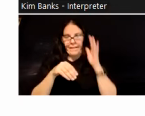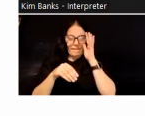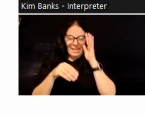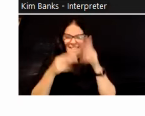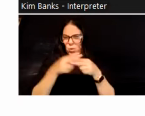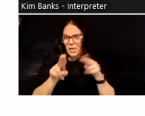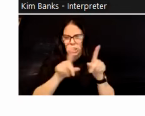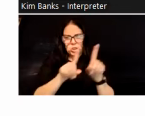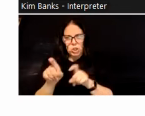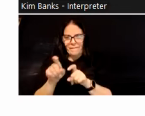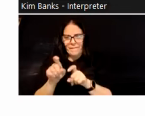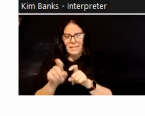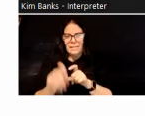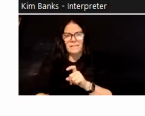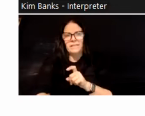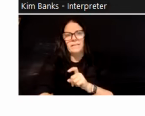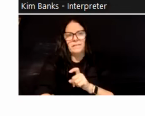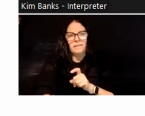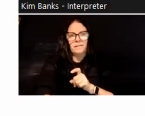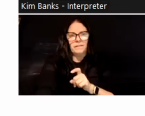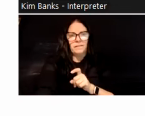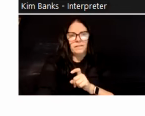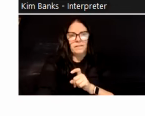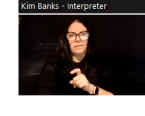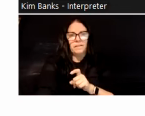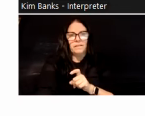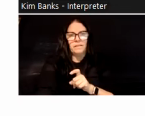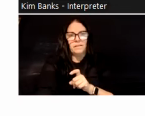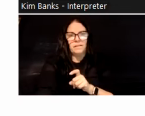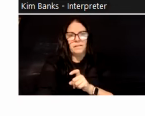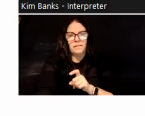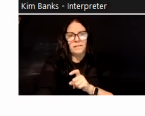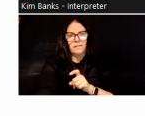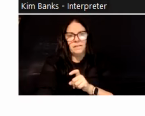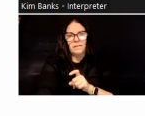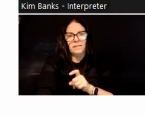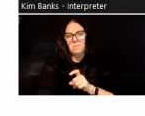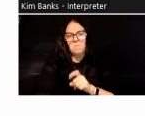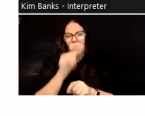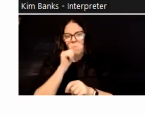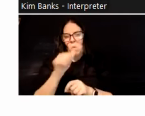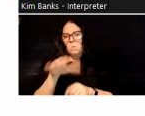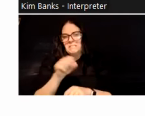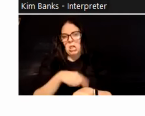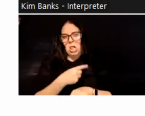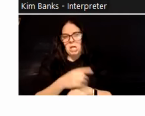very quick survey at the end when you log out. It won't take you any time at all.